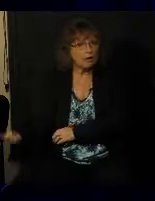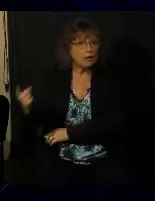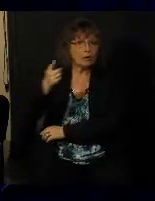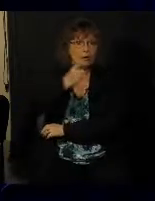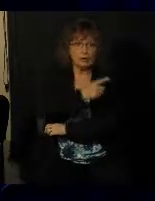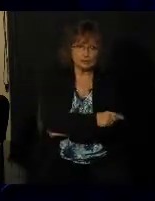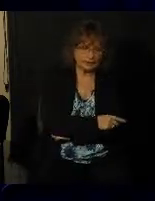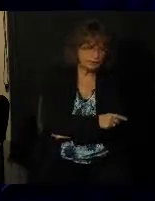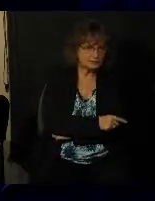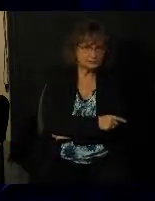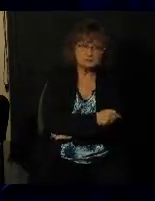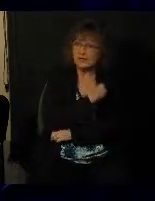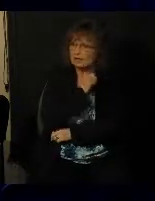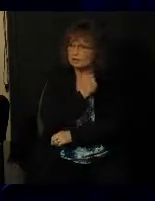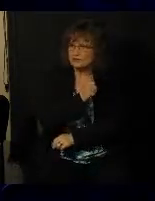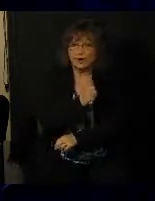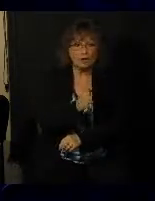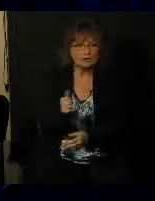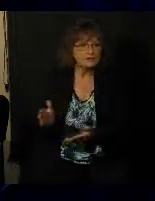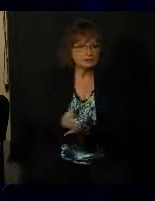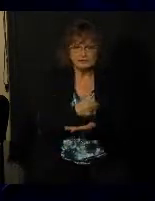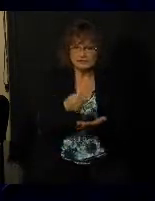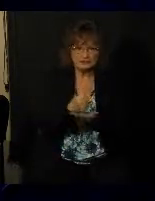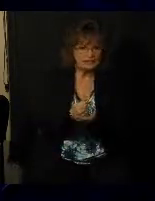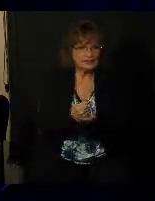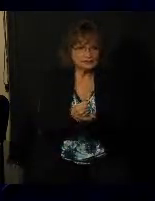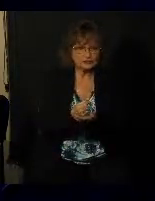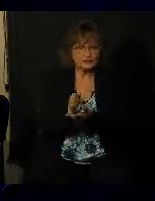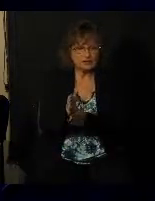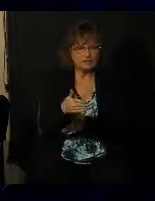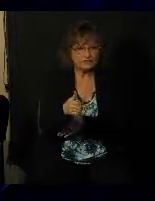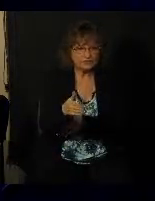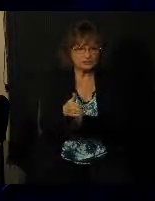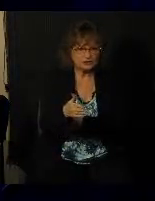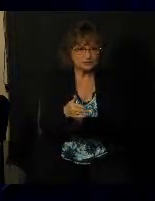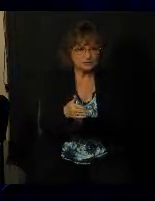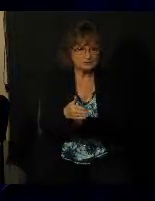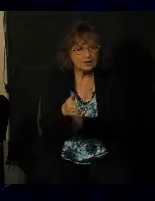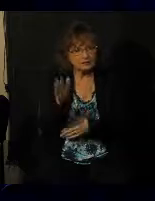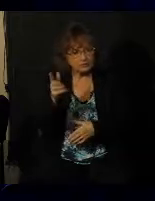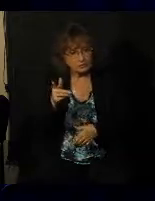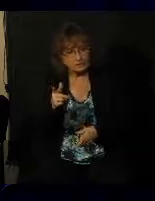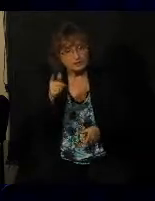that Dad spent with me, talking to me. You know, I think